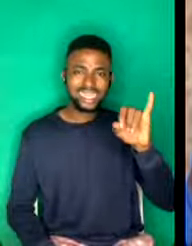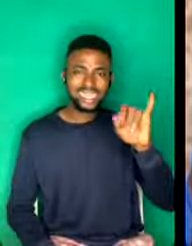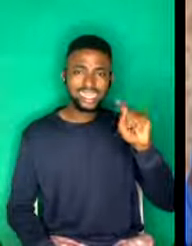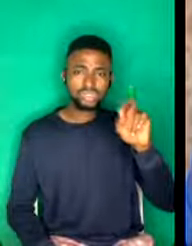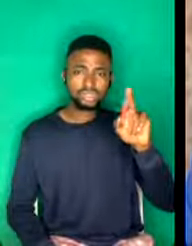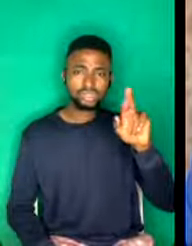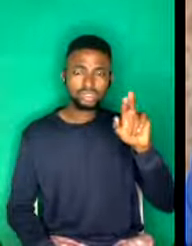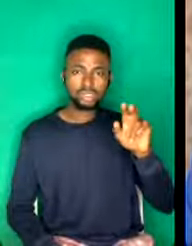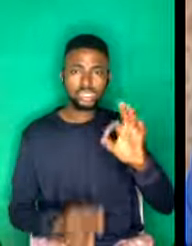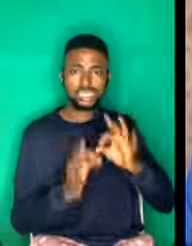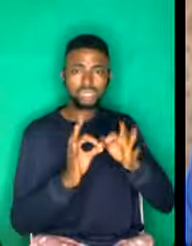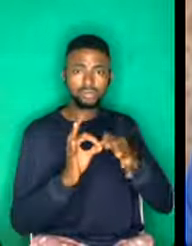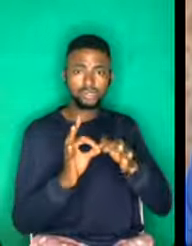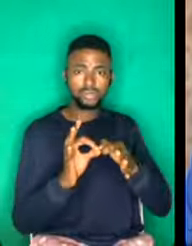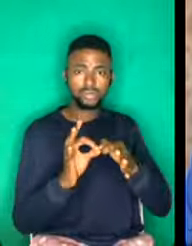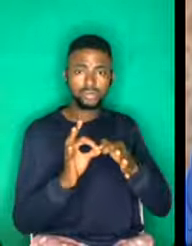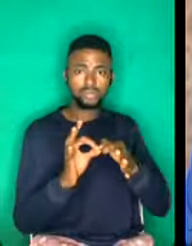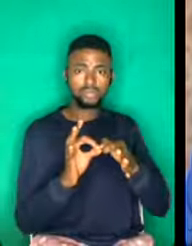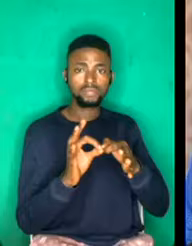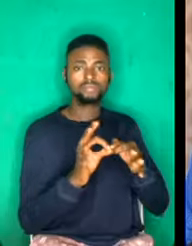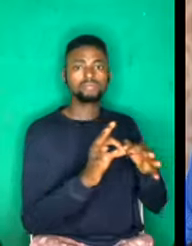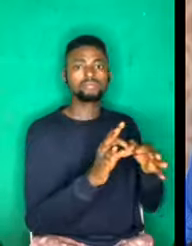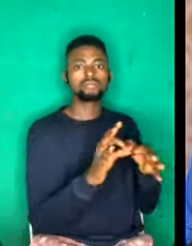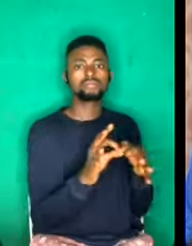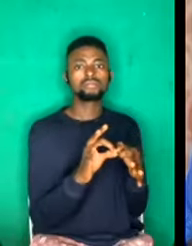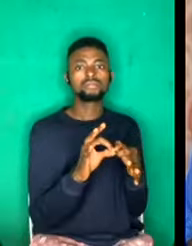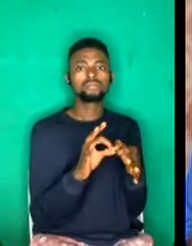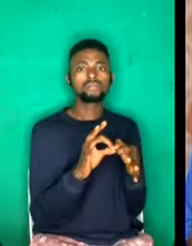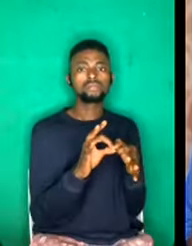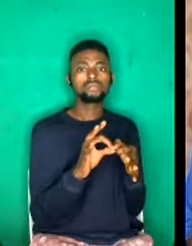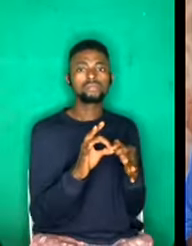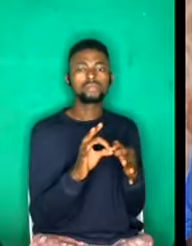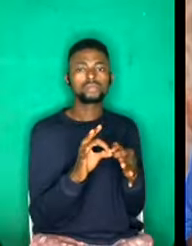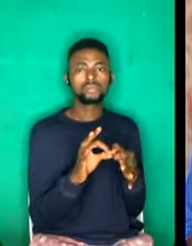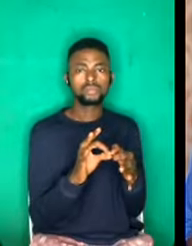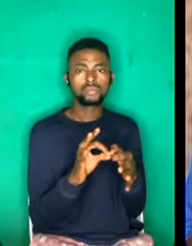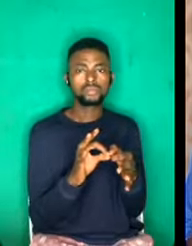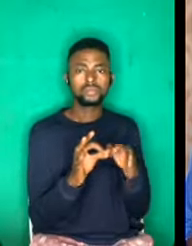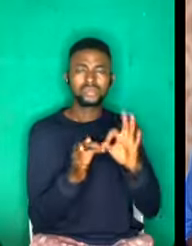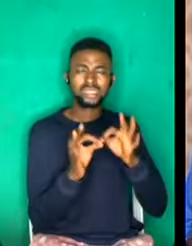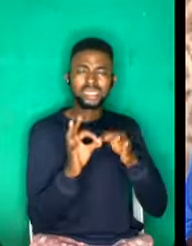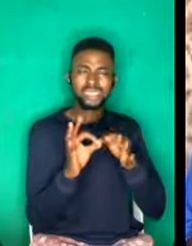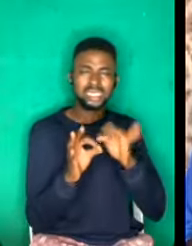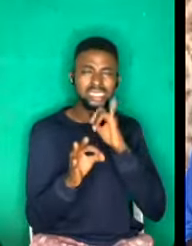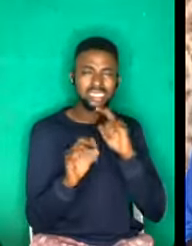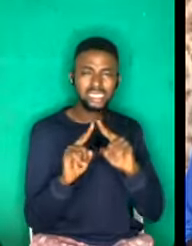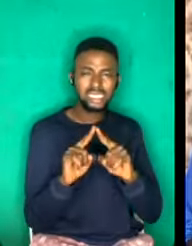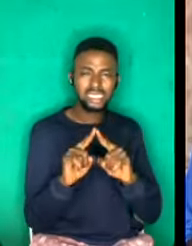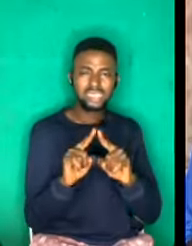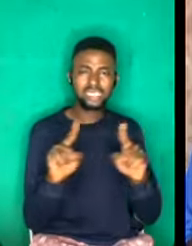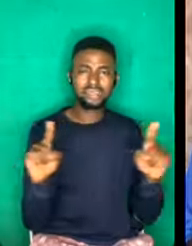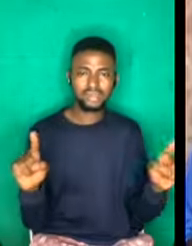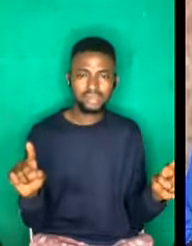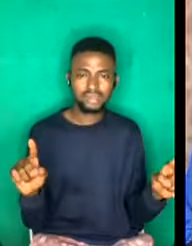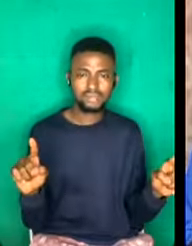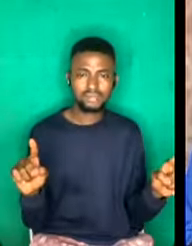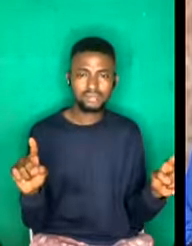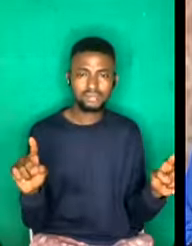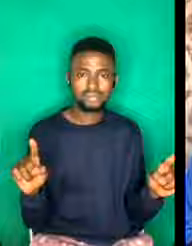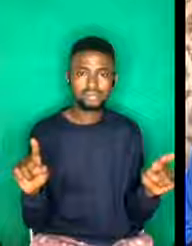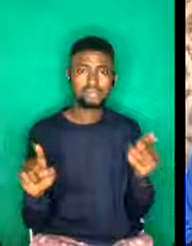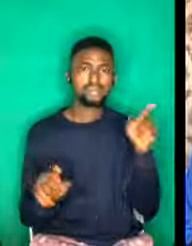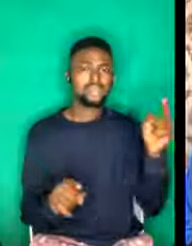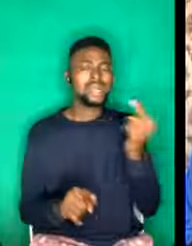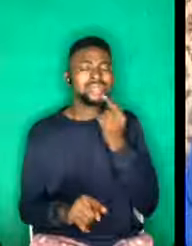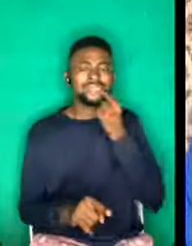Interpretation is it's a little bit dicey. It's a little bit you are saying what